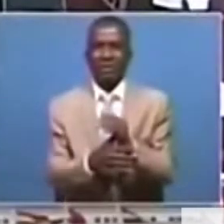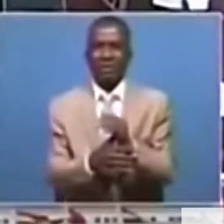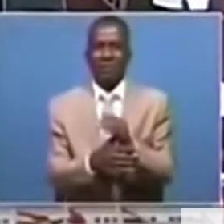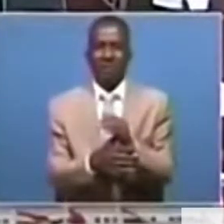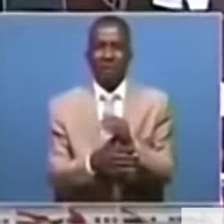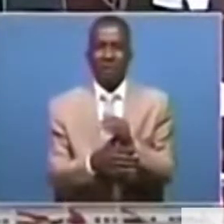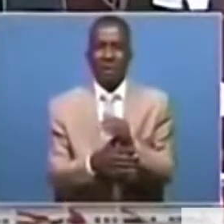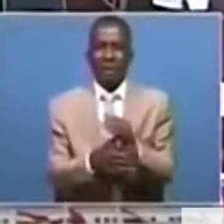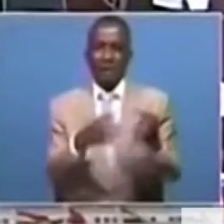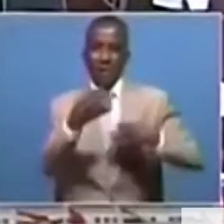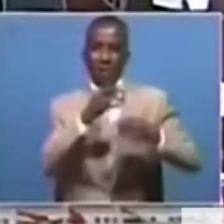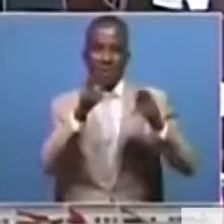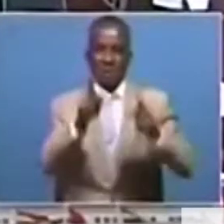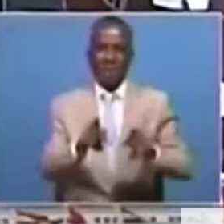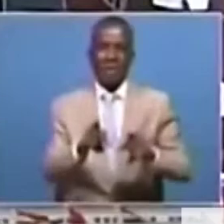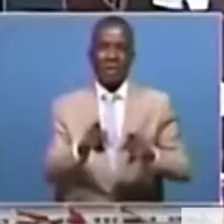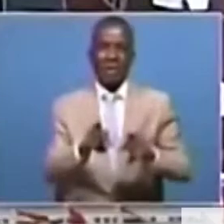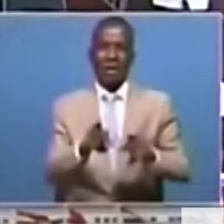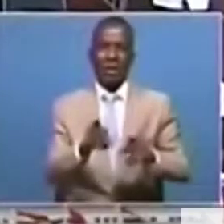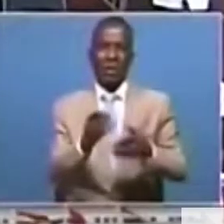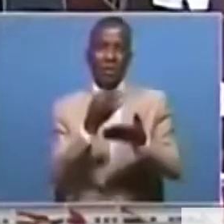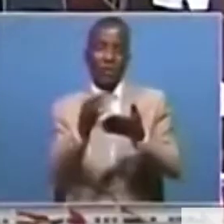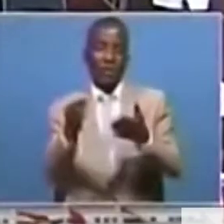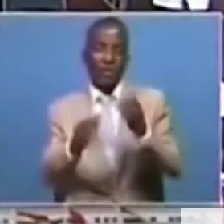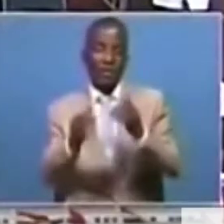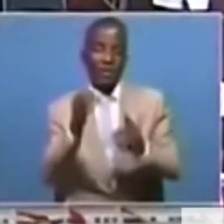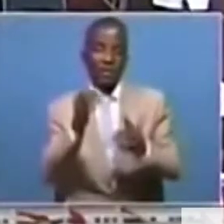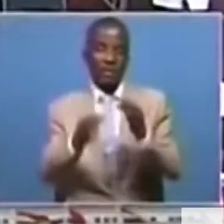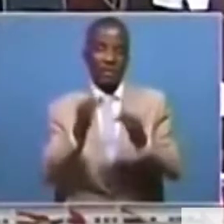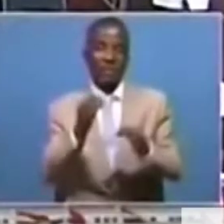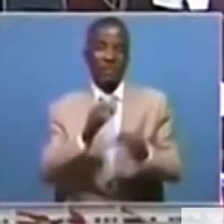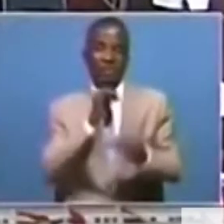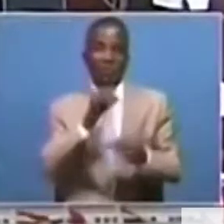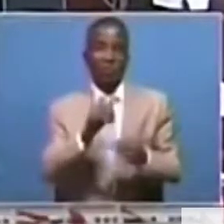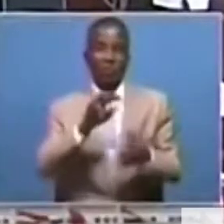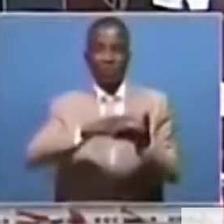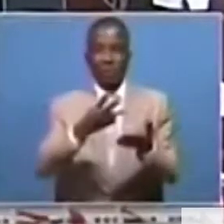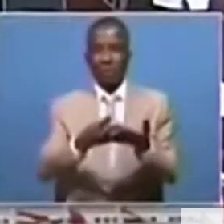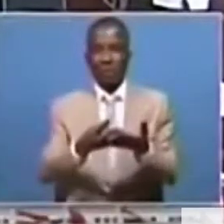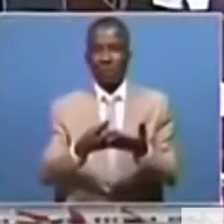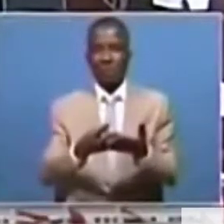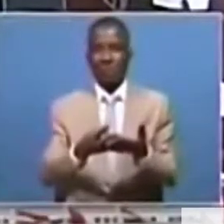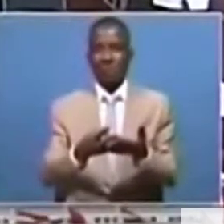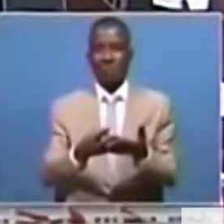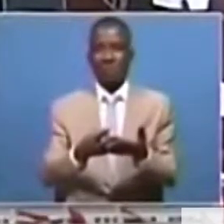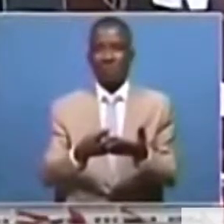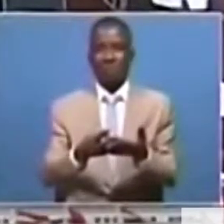on the strength of his or her own case, but not on the weakness of